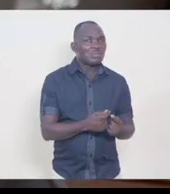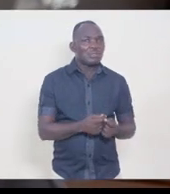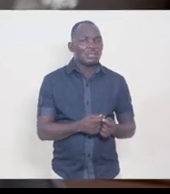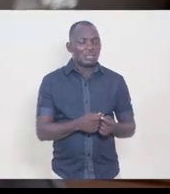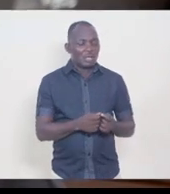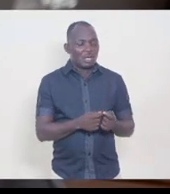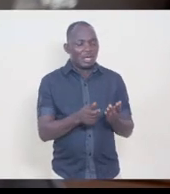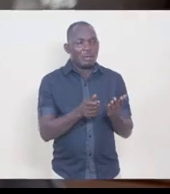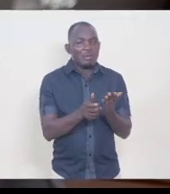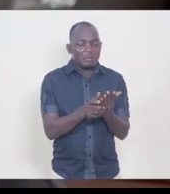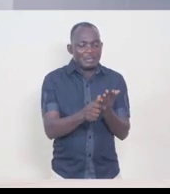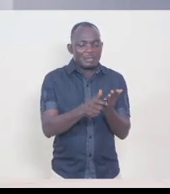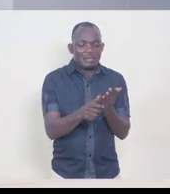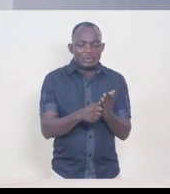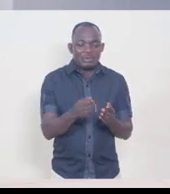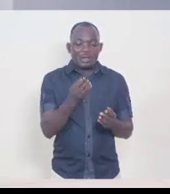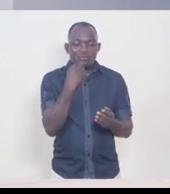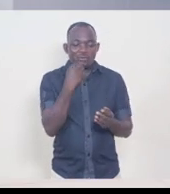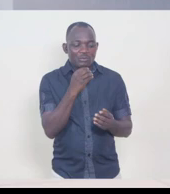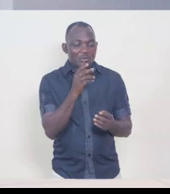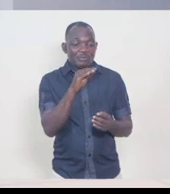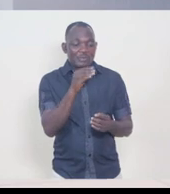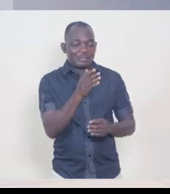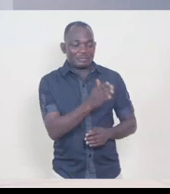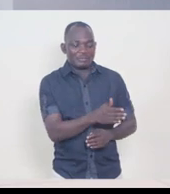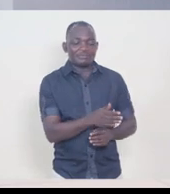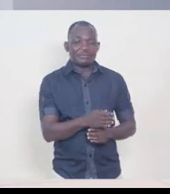Feeding 50 cedis, then